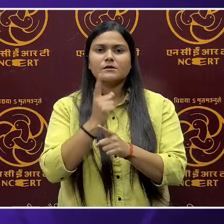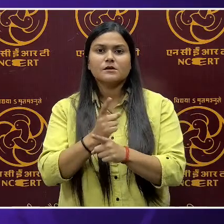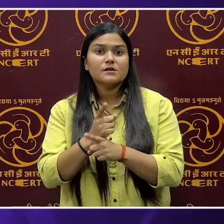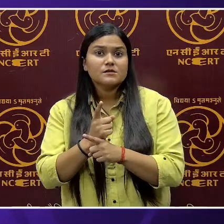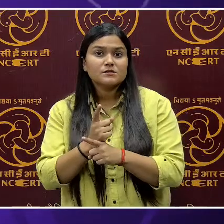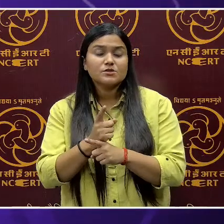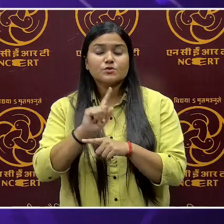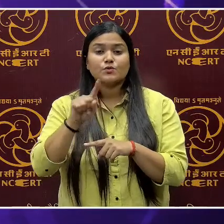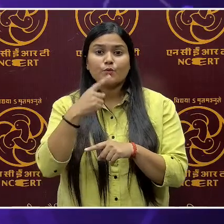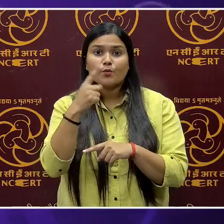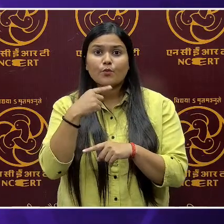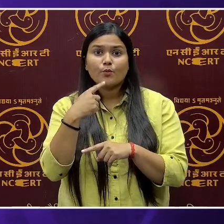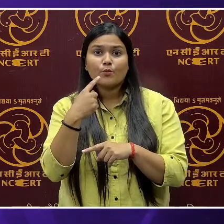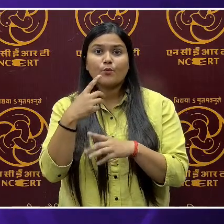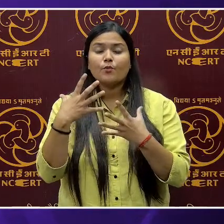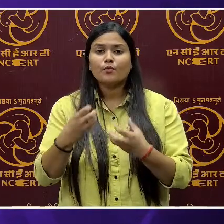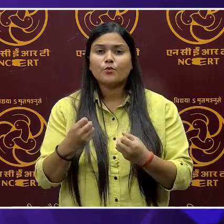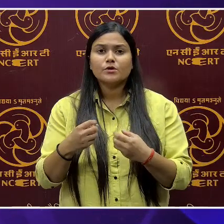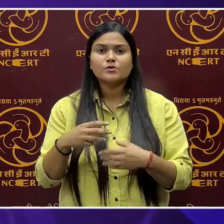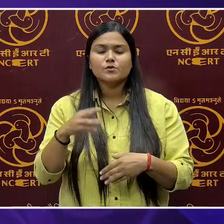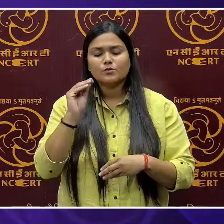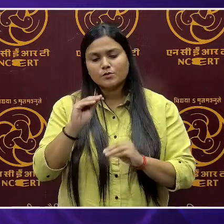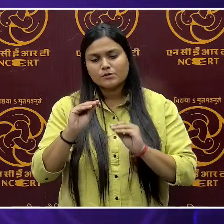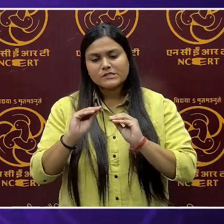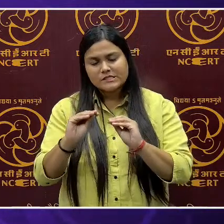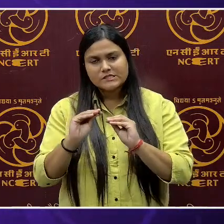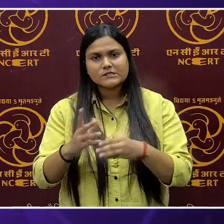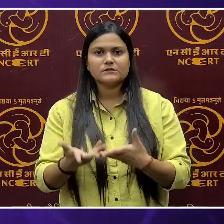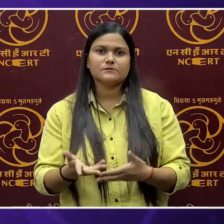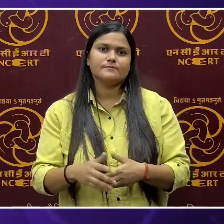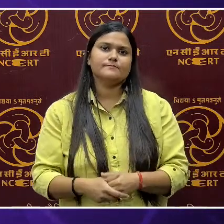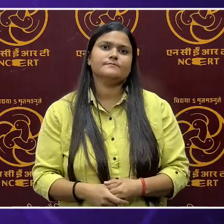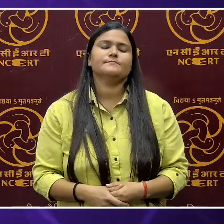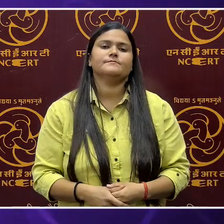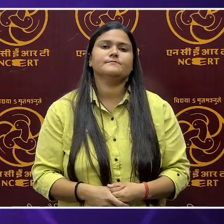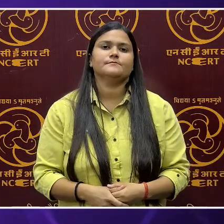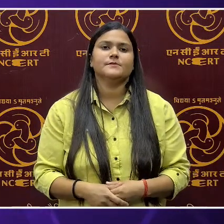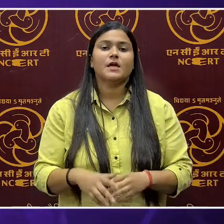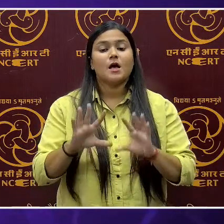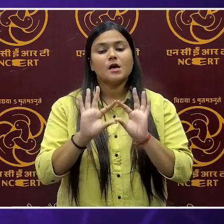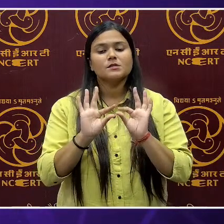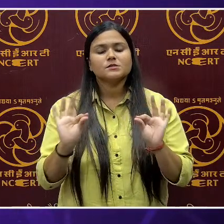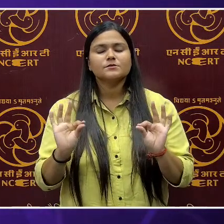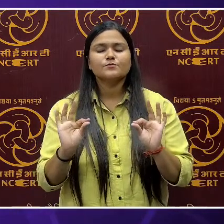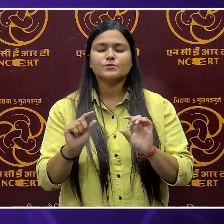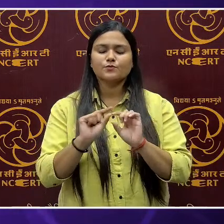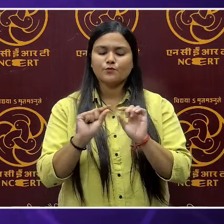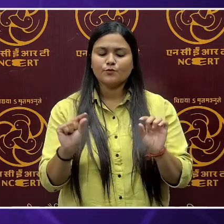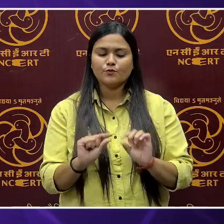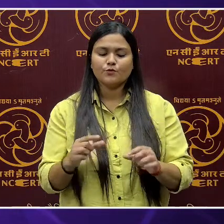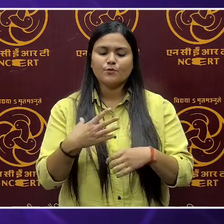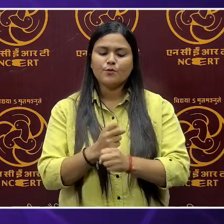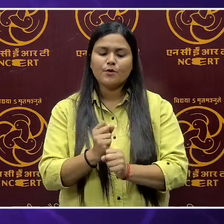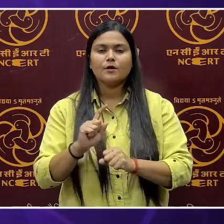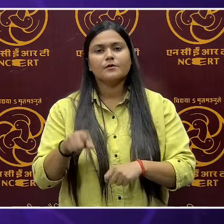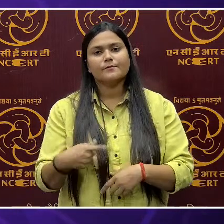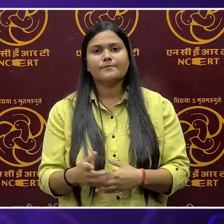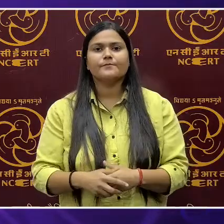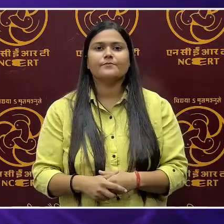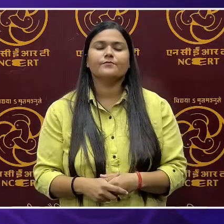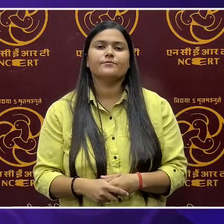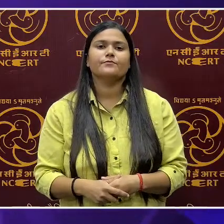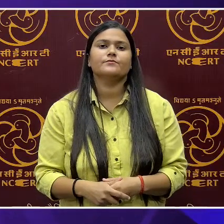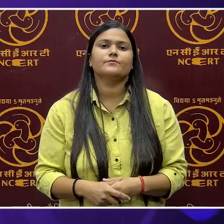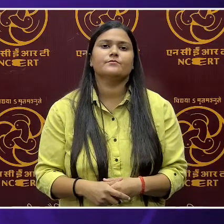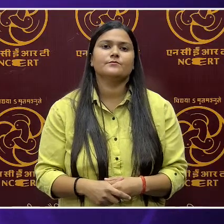our special children, you may need to actually simplify the text also. So Tanvi, can I ask you to read part of